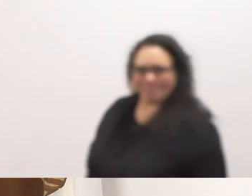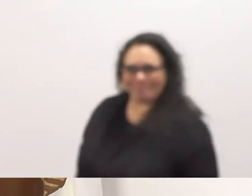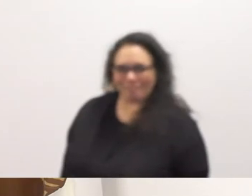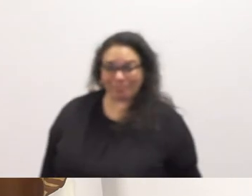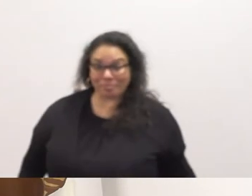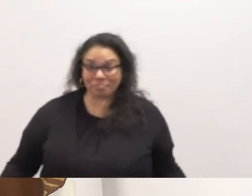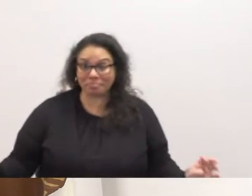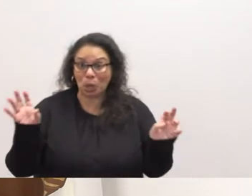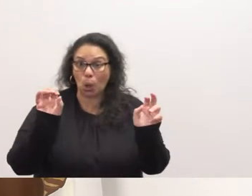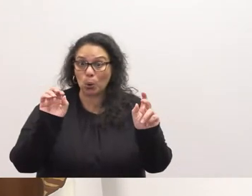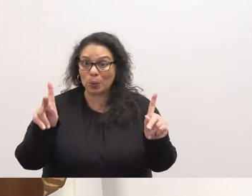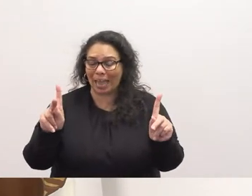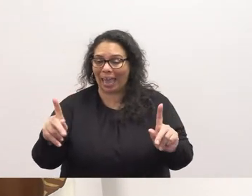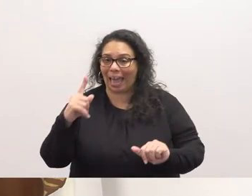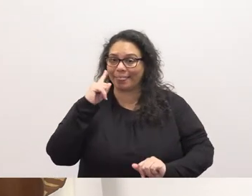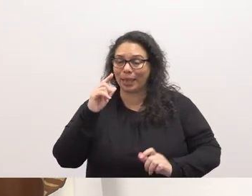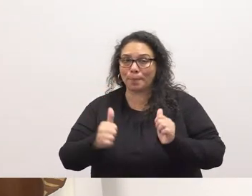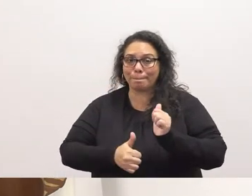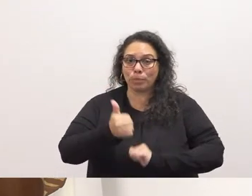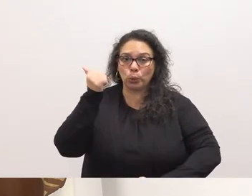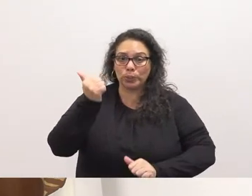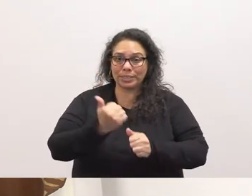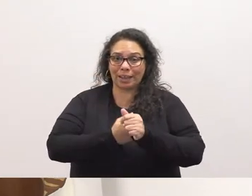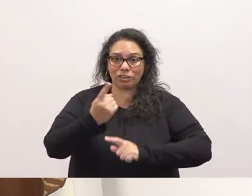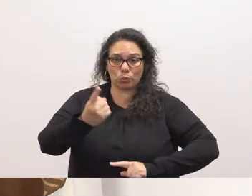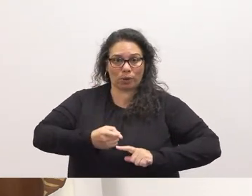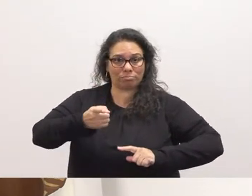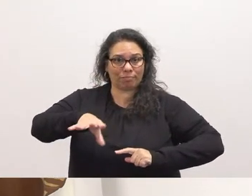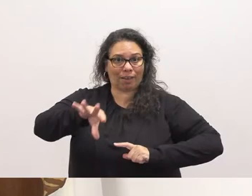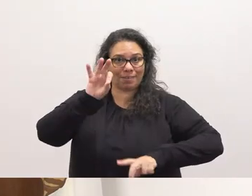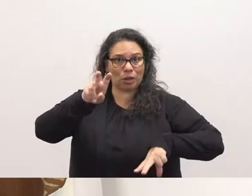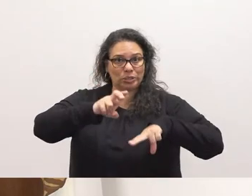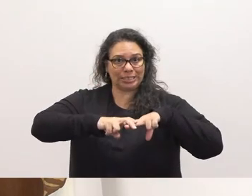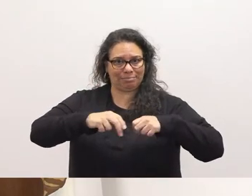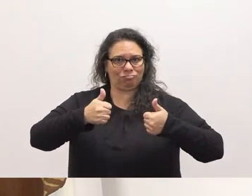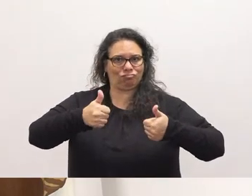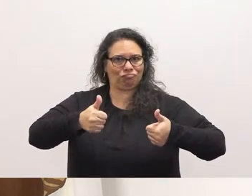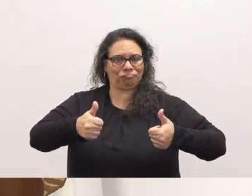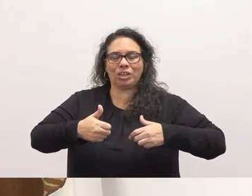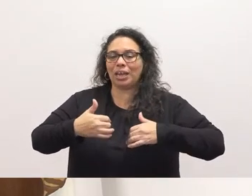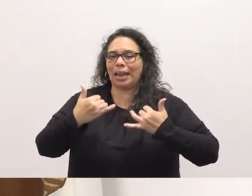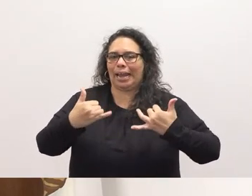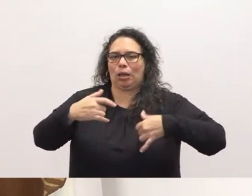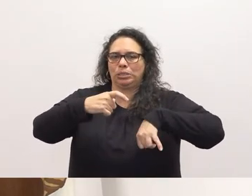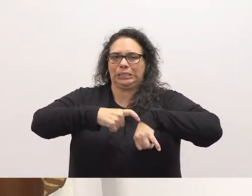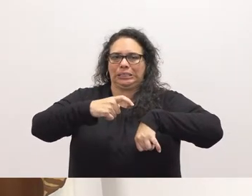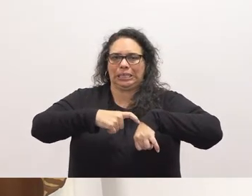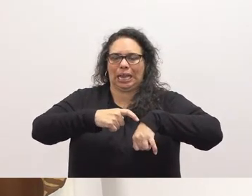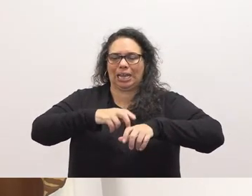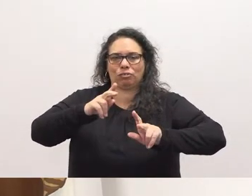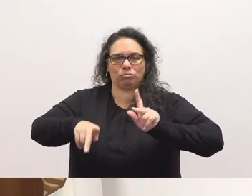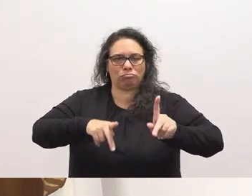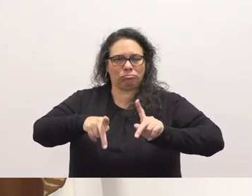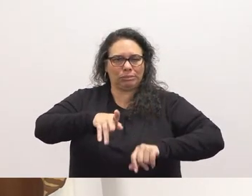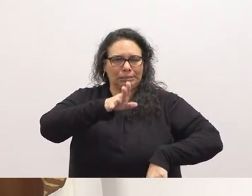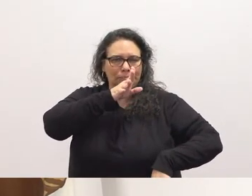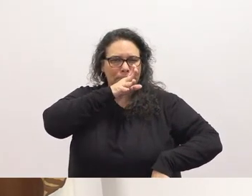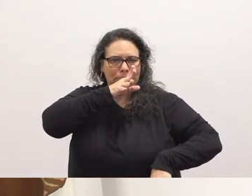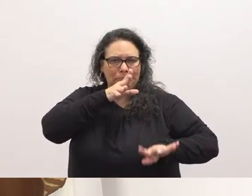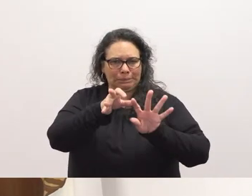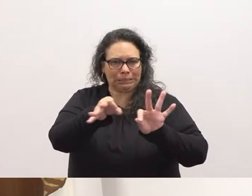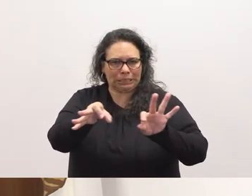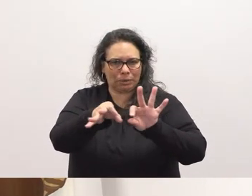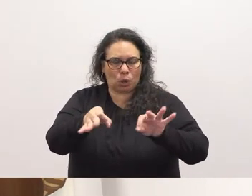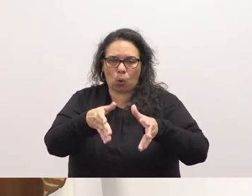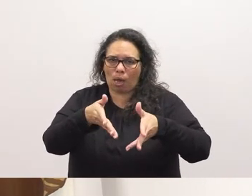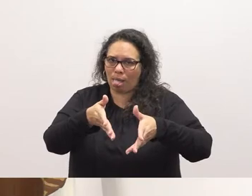most everybody has found a seat. That's good. It's now time for public comment. We want to allow members of the